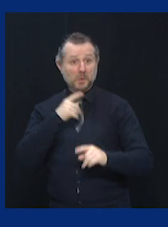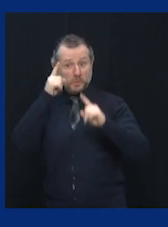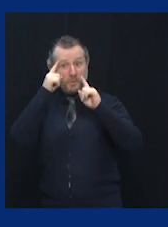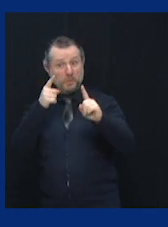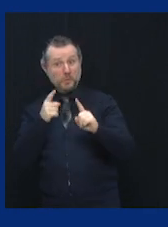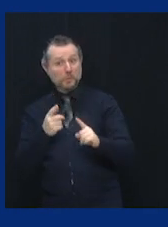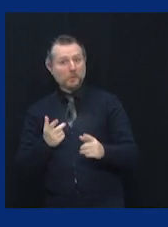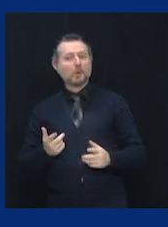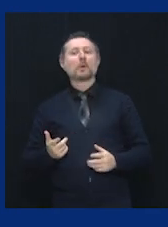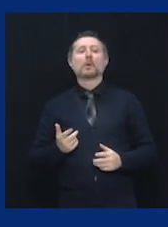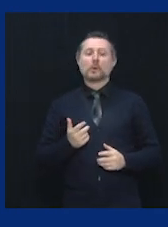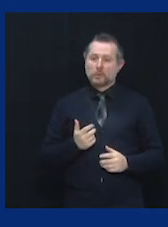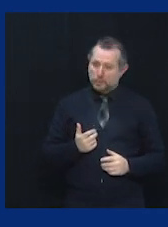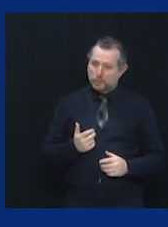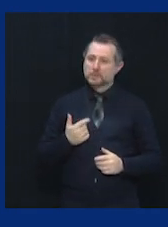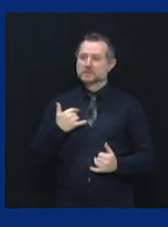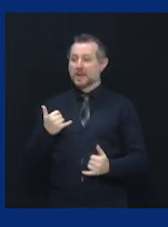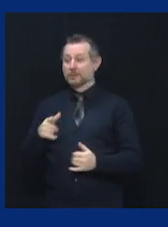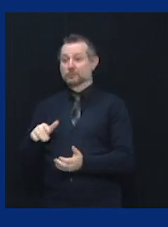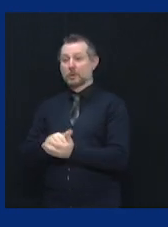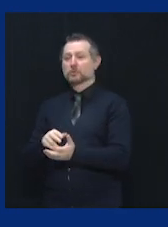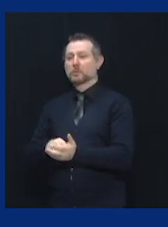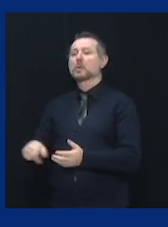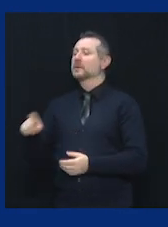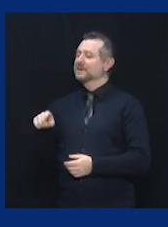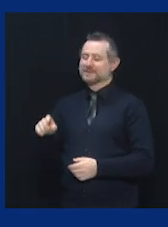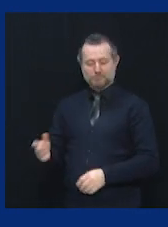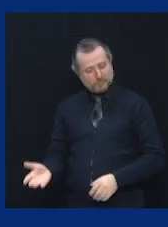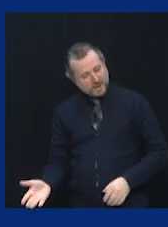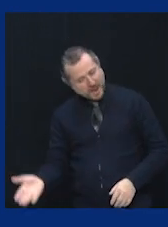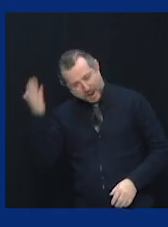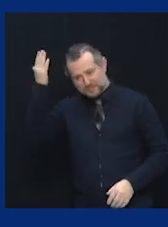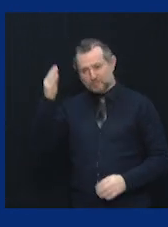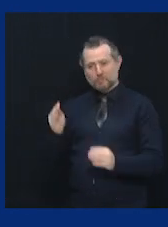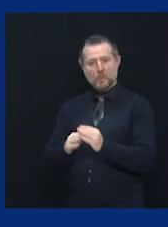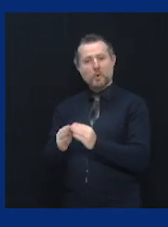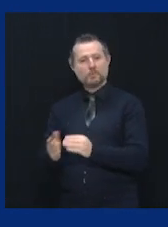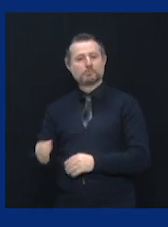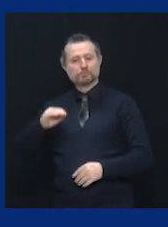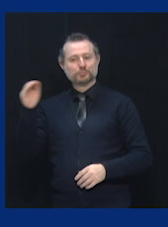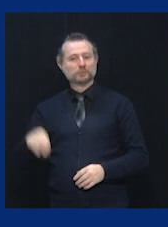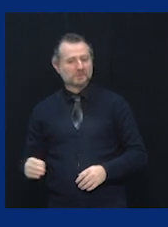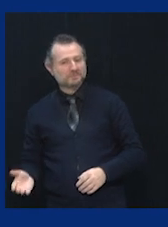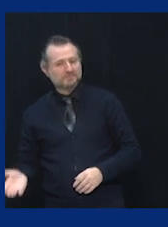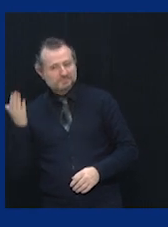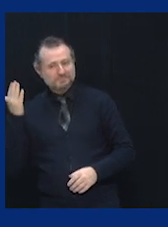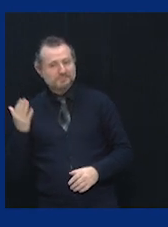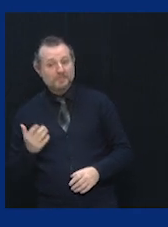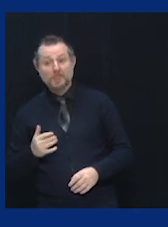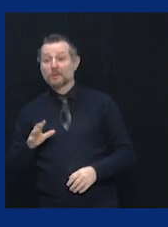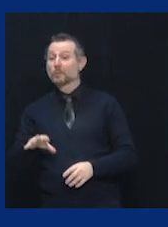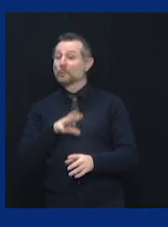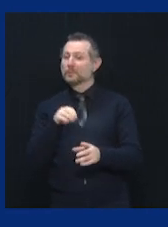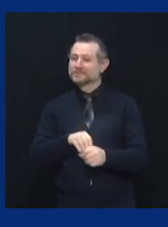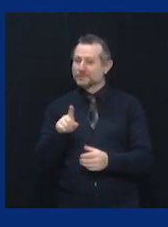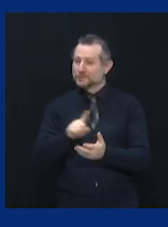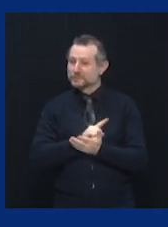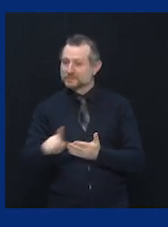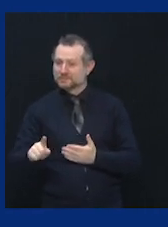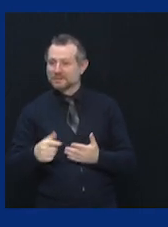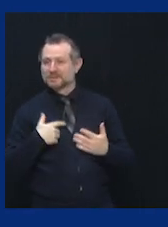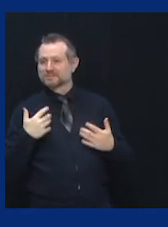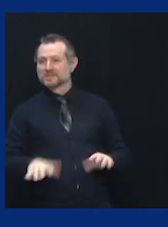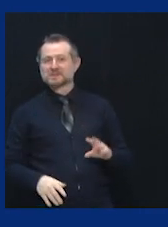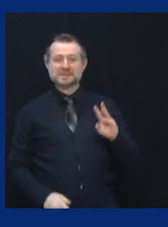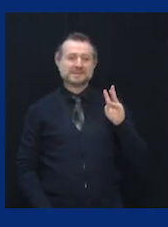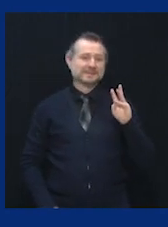we wanted healthcare workers to be above 70%. And in 1 week, we went up from 63 to